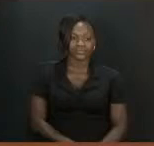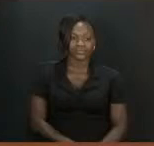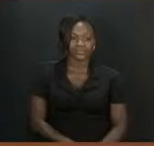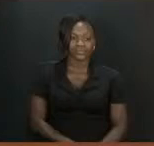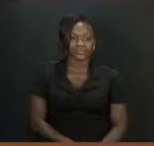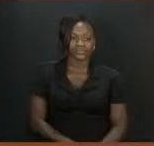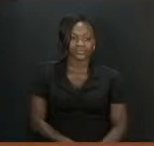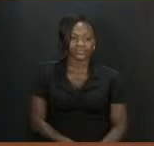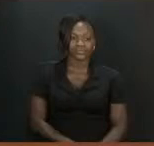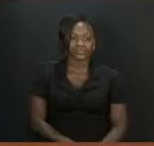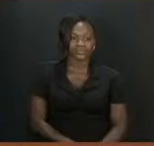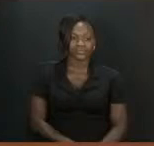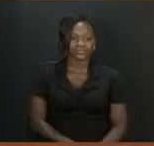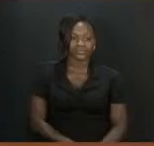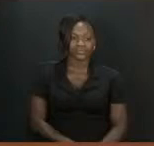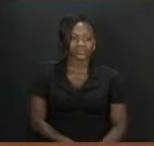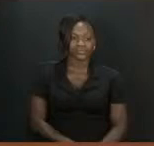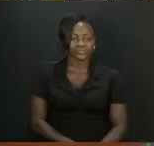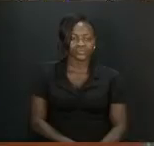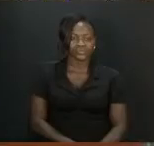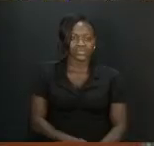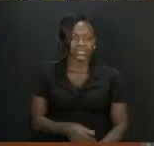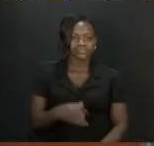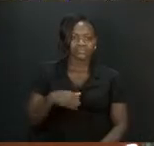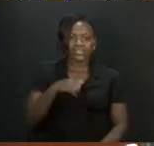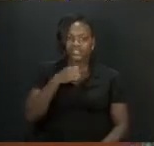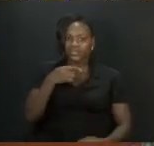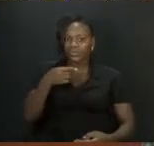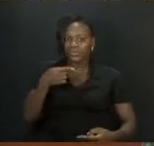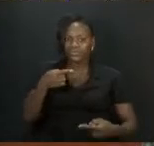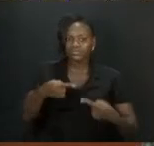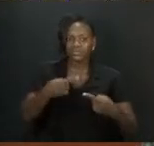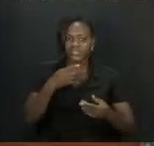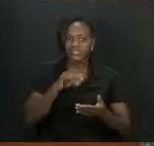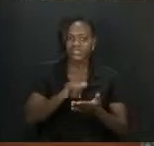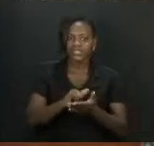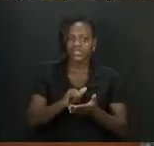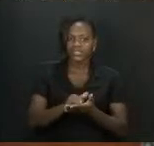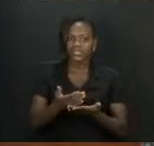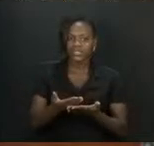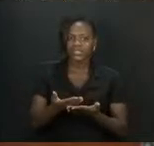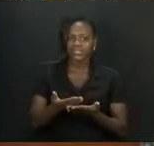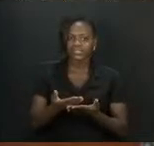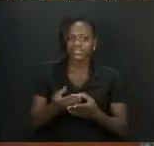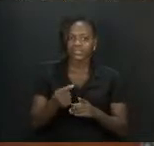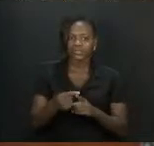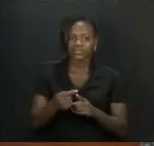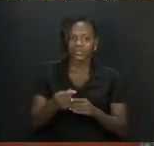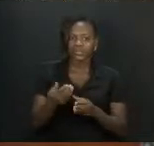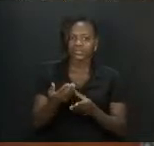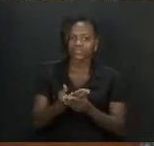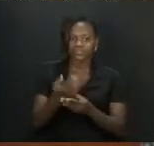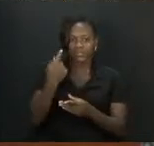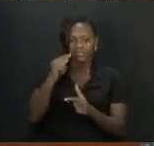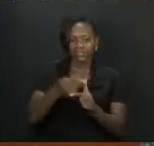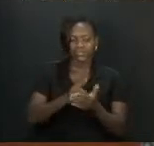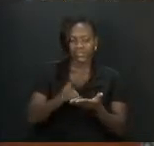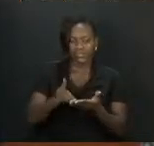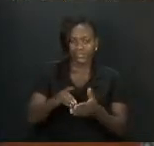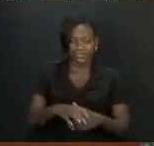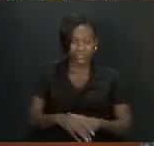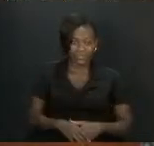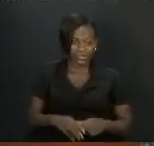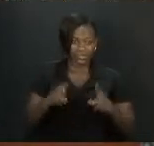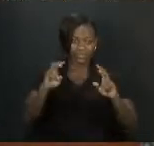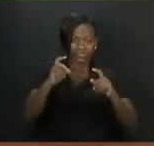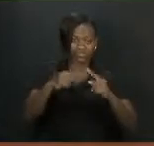Speaker, I'm not belaboring the point. Just because I said slated. On the issue That's of the the language that energy, is slated for next week. on the issue